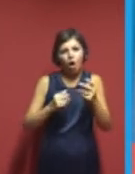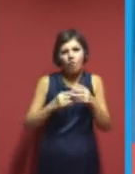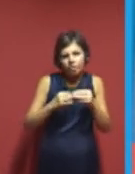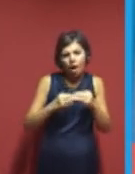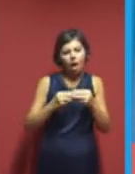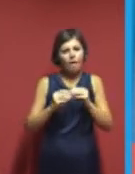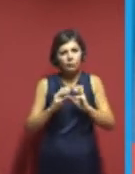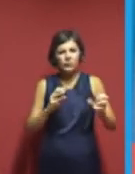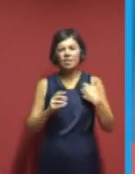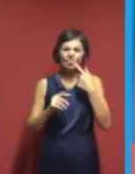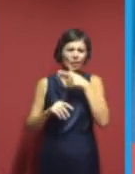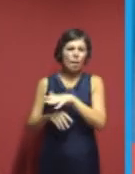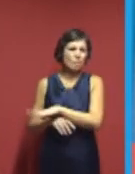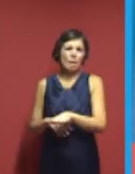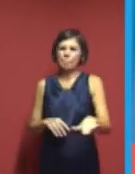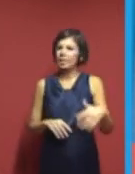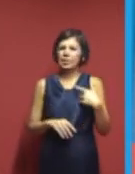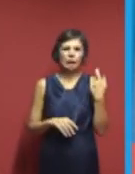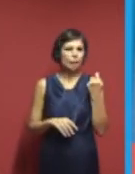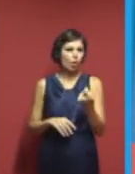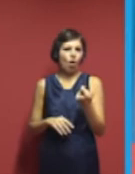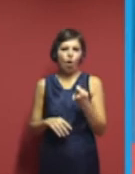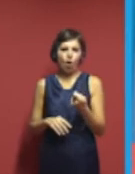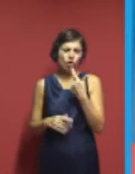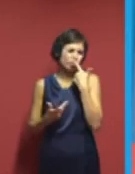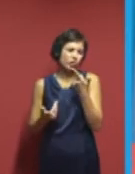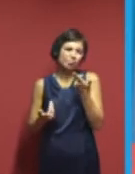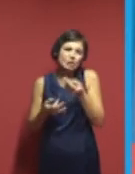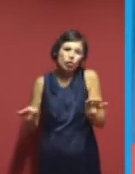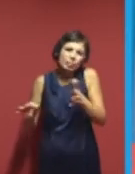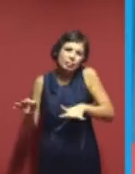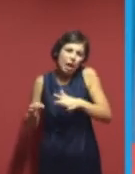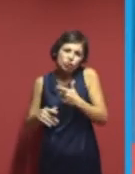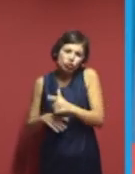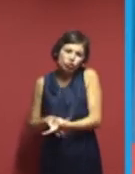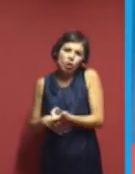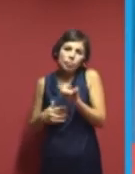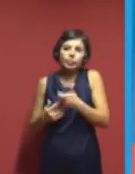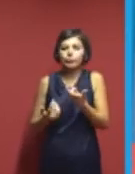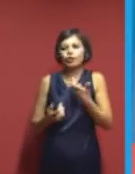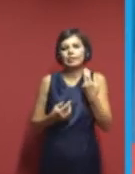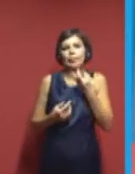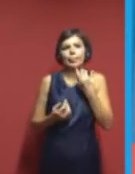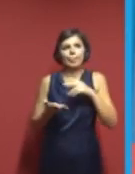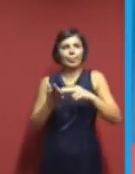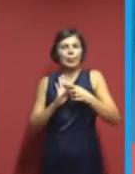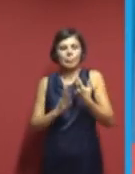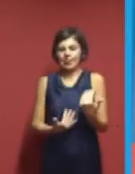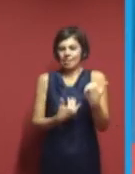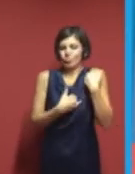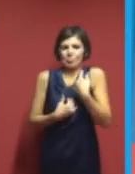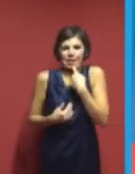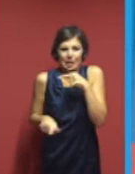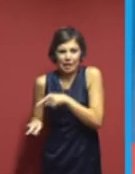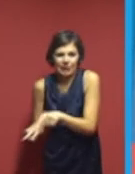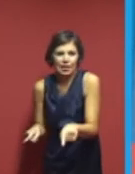because they're not sure how, there's liability issues, and they're not necessarily set up for supervision or mentorship.